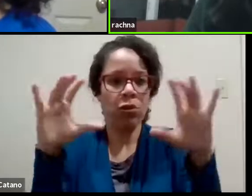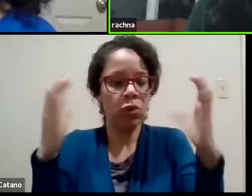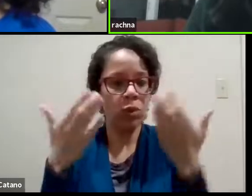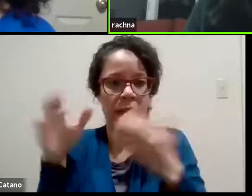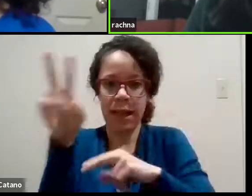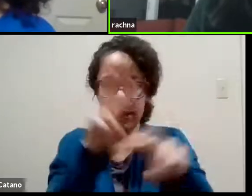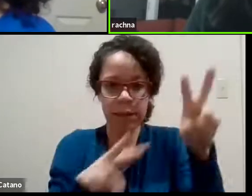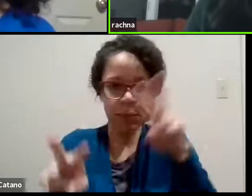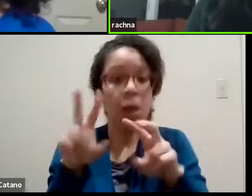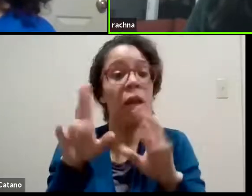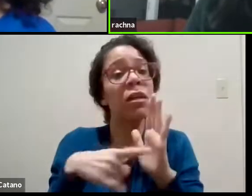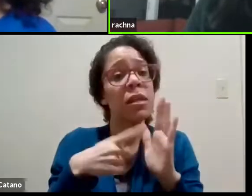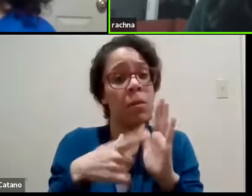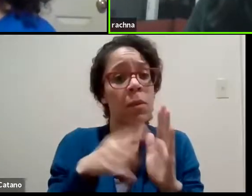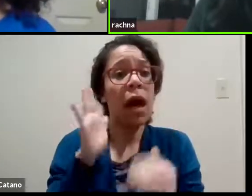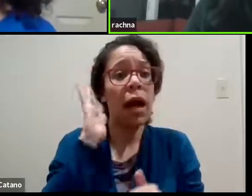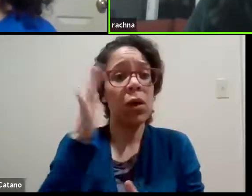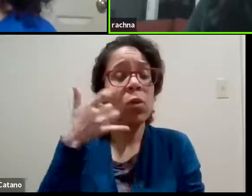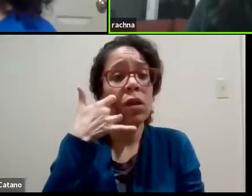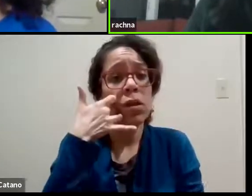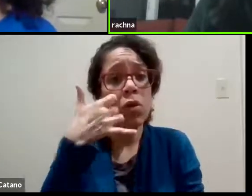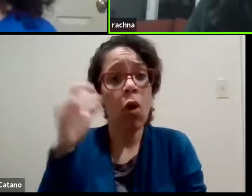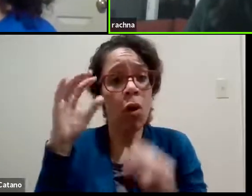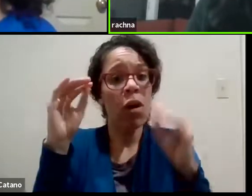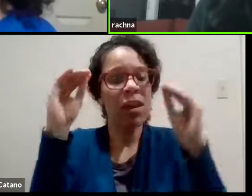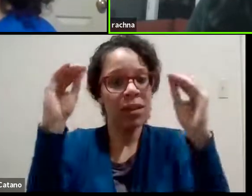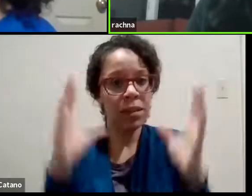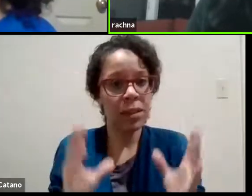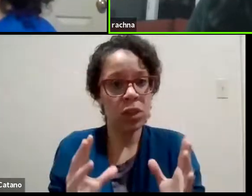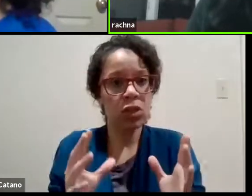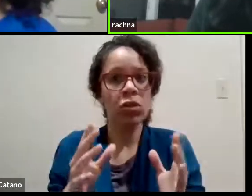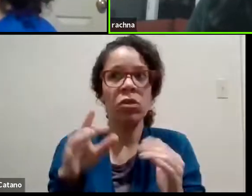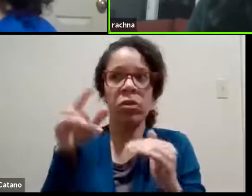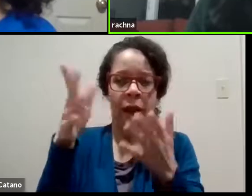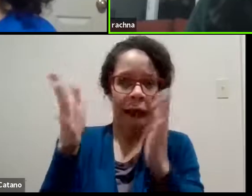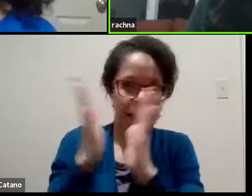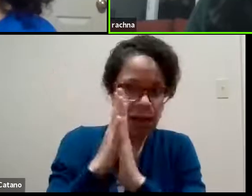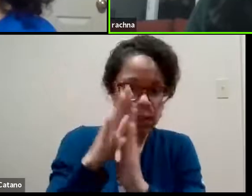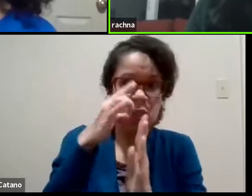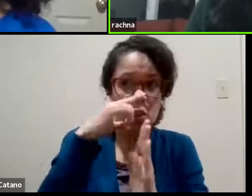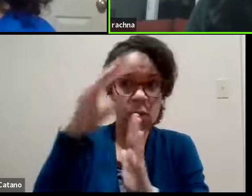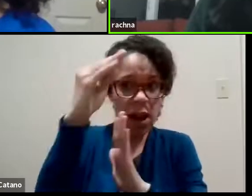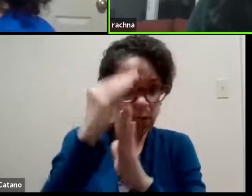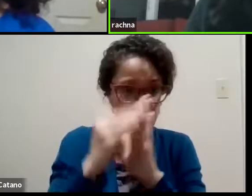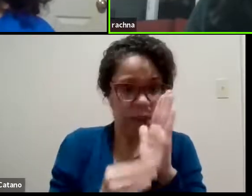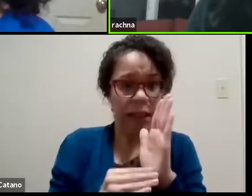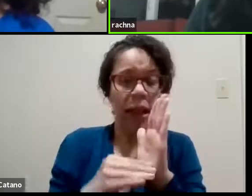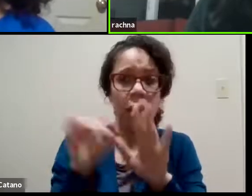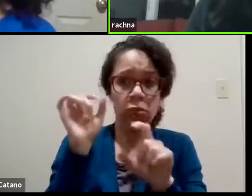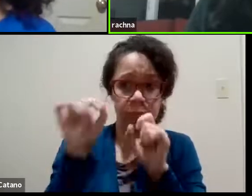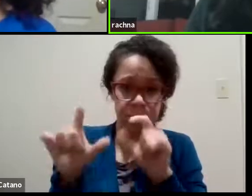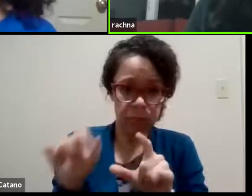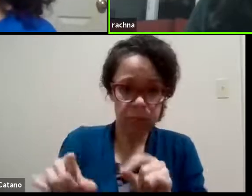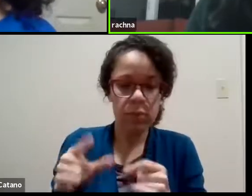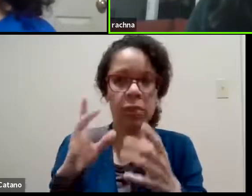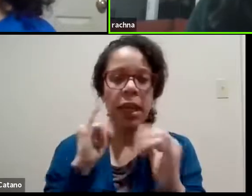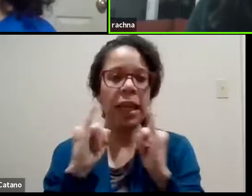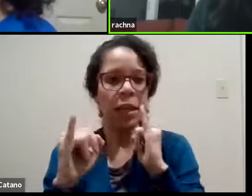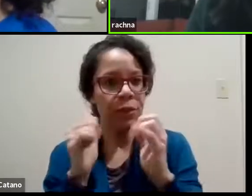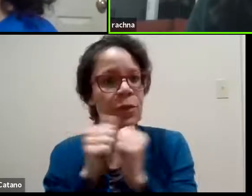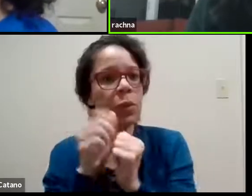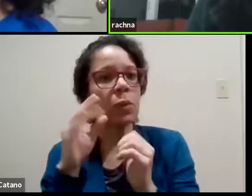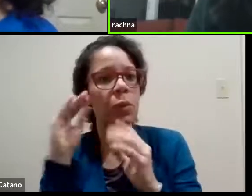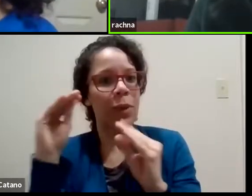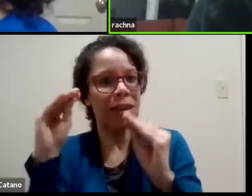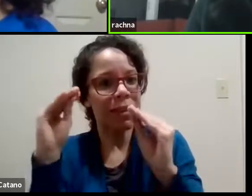I will sometimes, you know, call the teacher, have the teacher fill out questionnaires, you know, do an interview with the teacher.